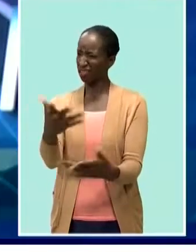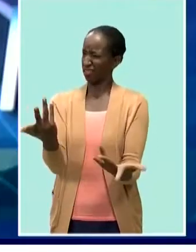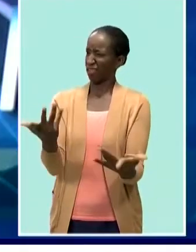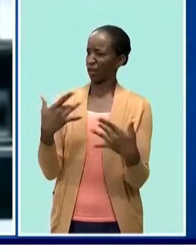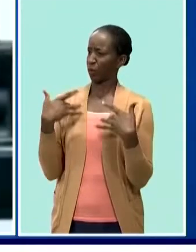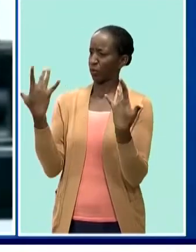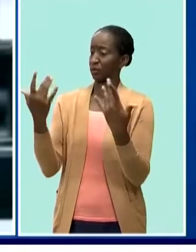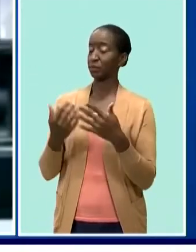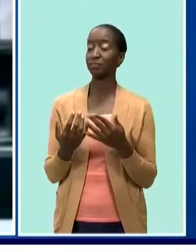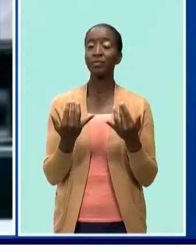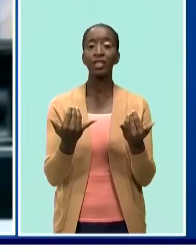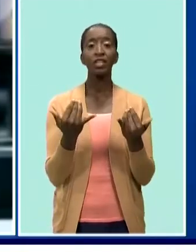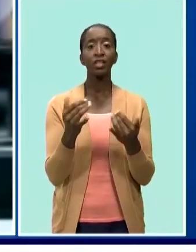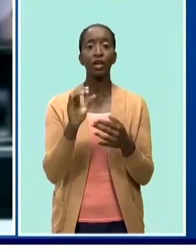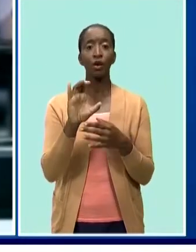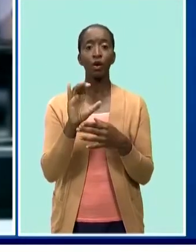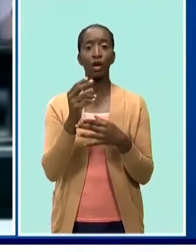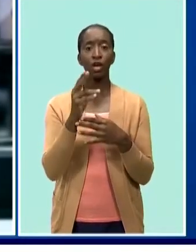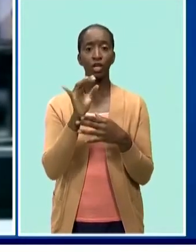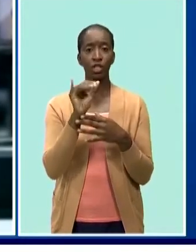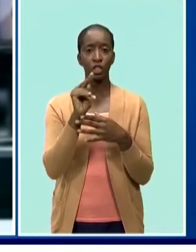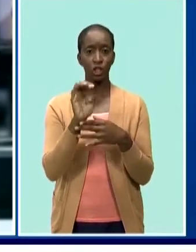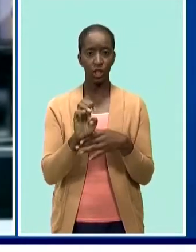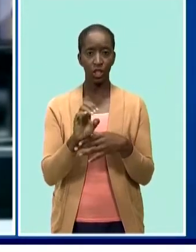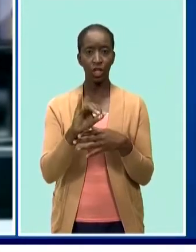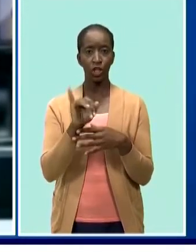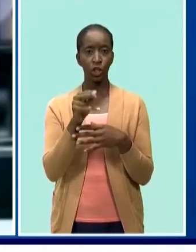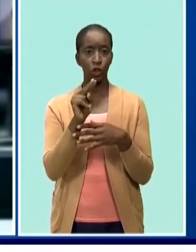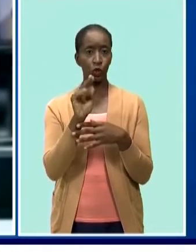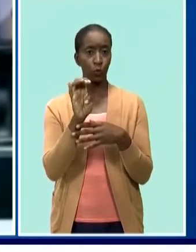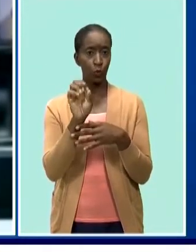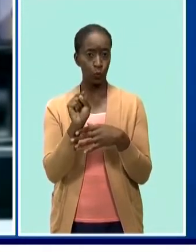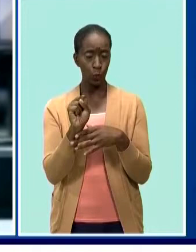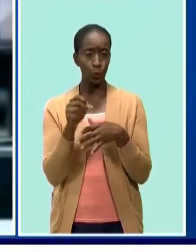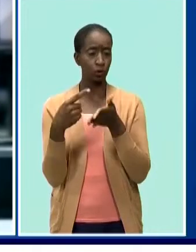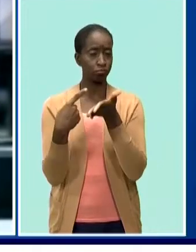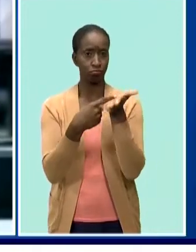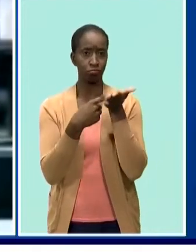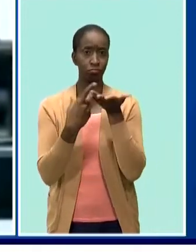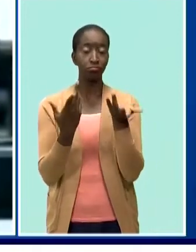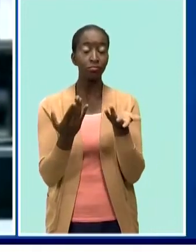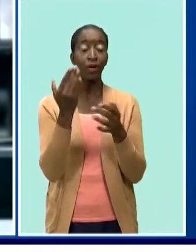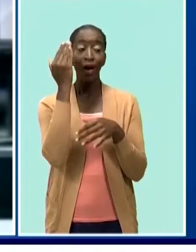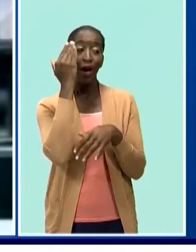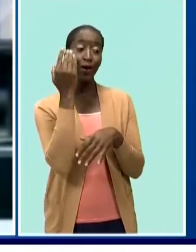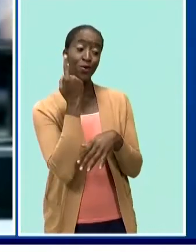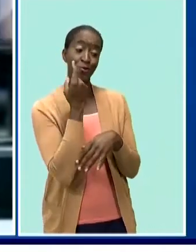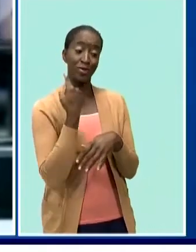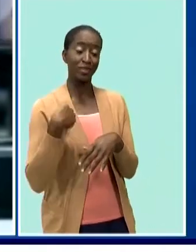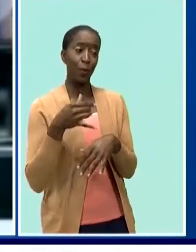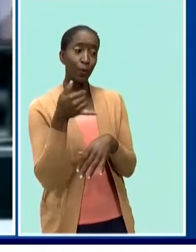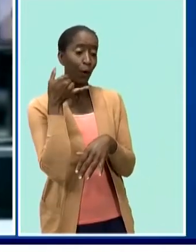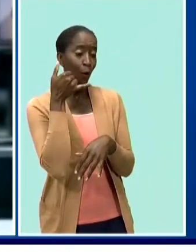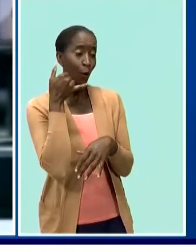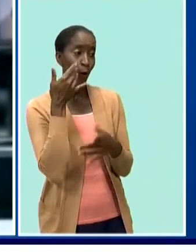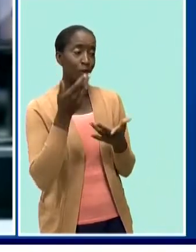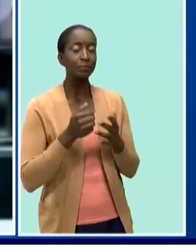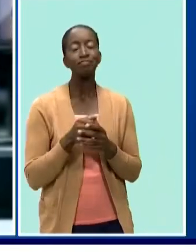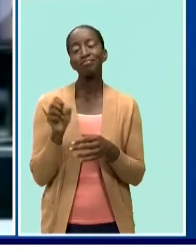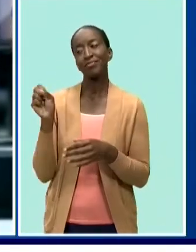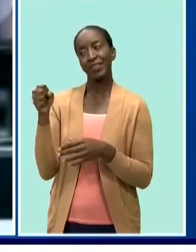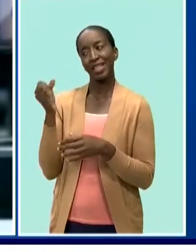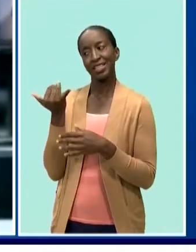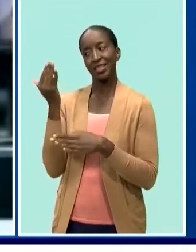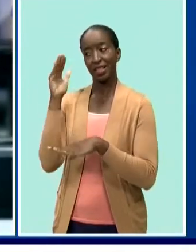that story. And Shane, I know that we have been receiving a lot of calls, especially in the newsroom, about this. Yes, Lisa, and I was actually